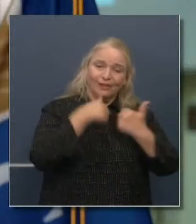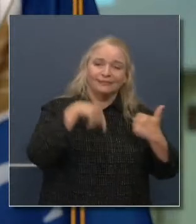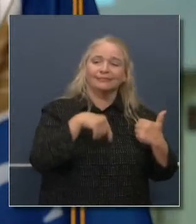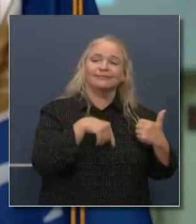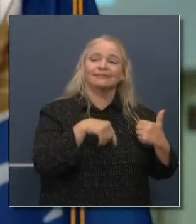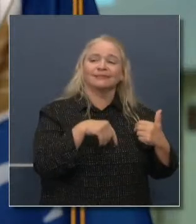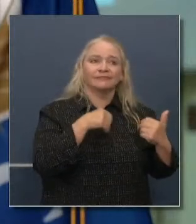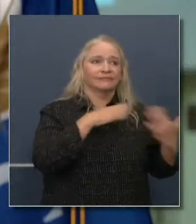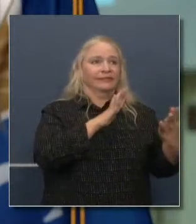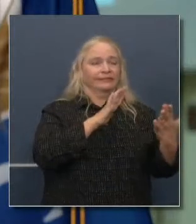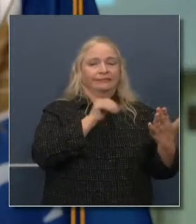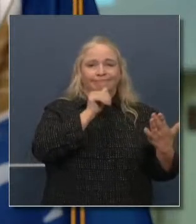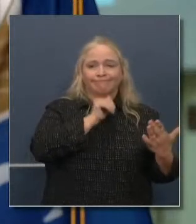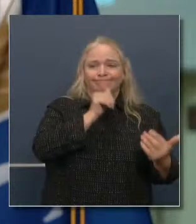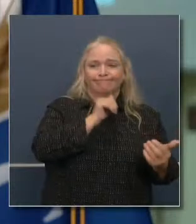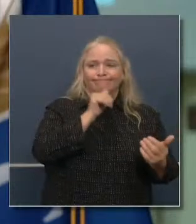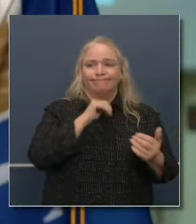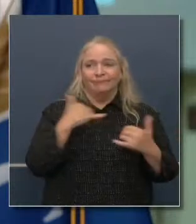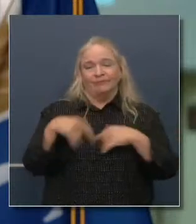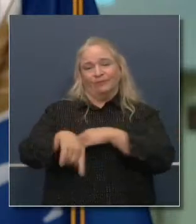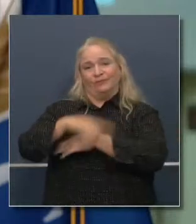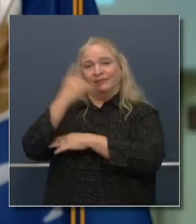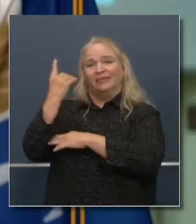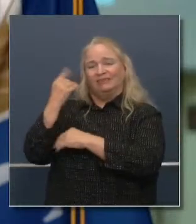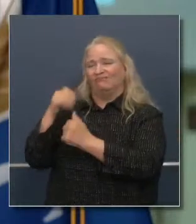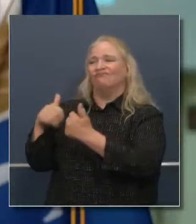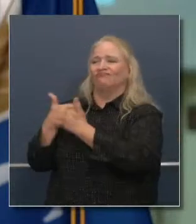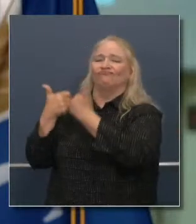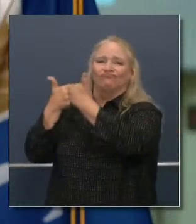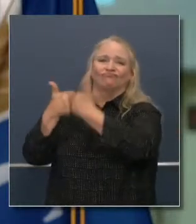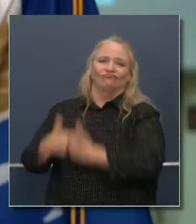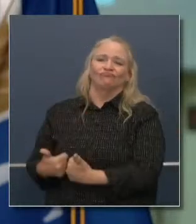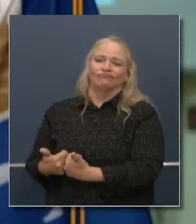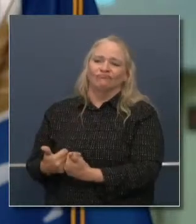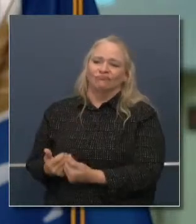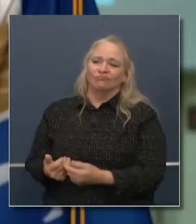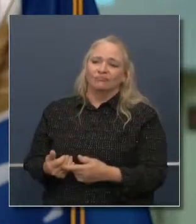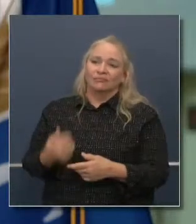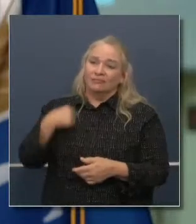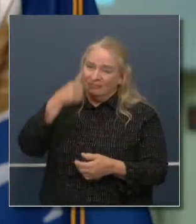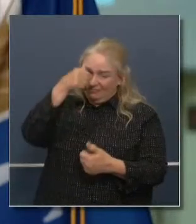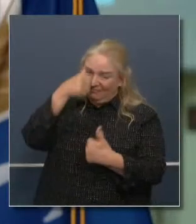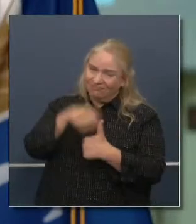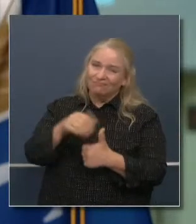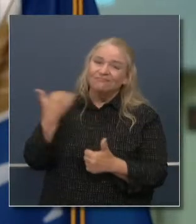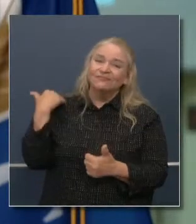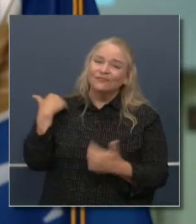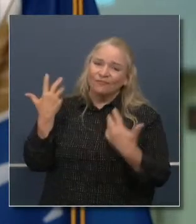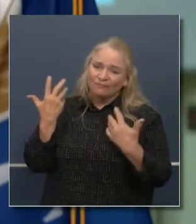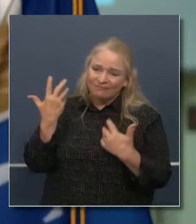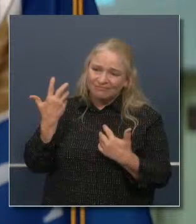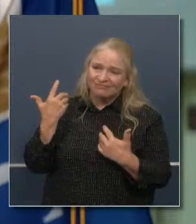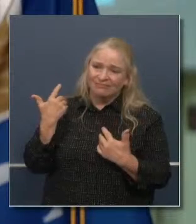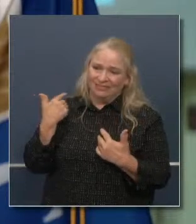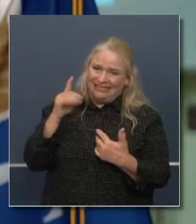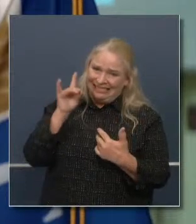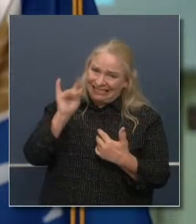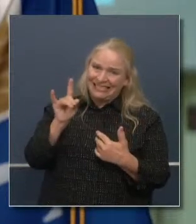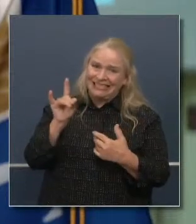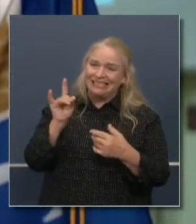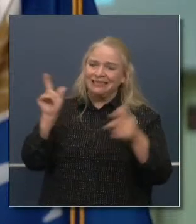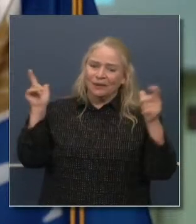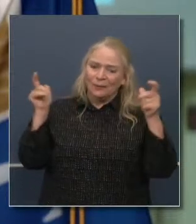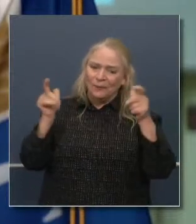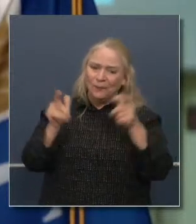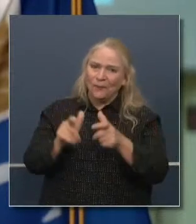of time. We were able to suppress the spread of this virus. We were able to knock down the growth of this in the